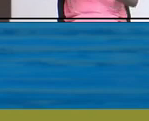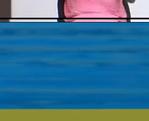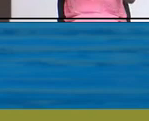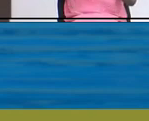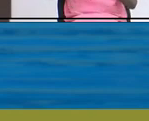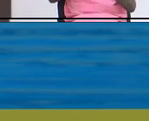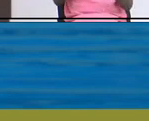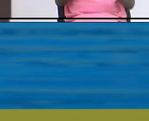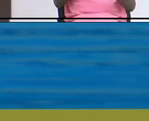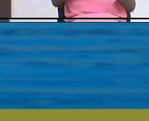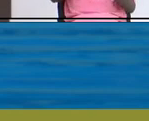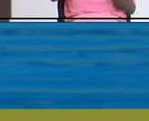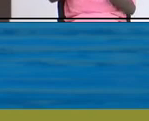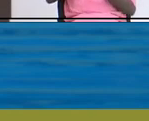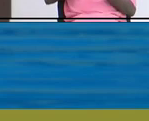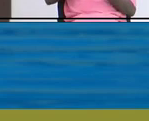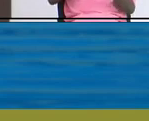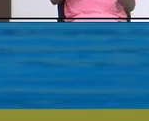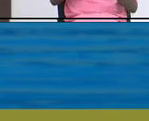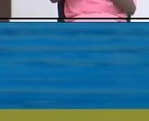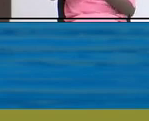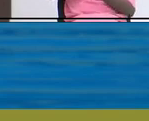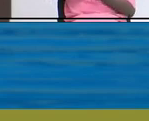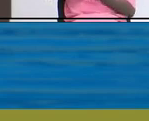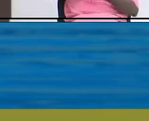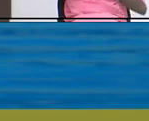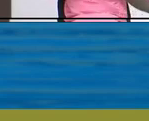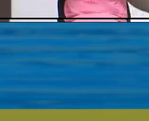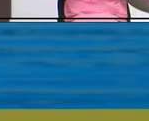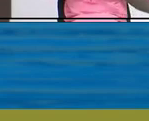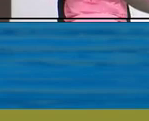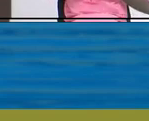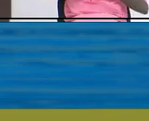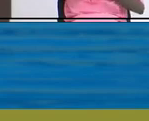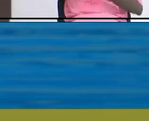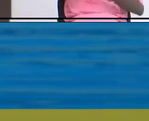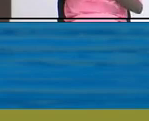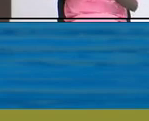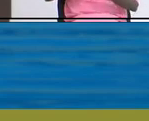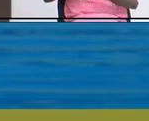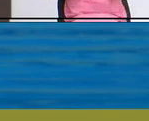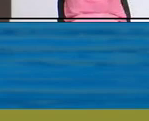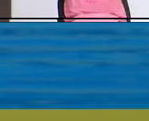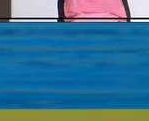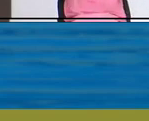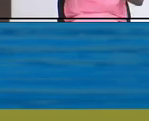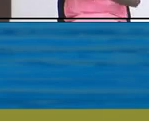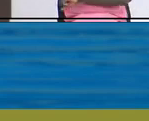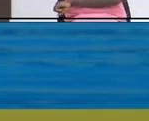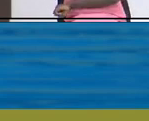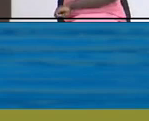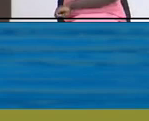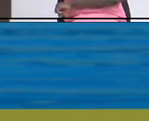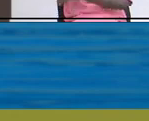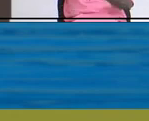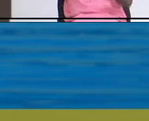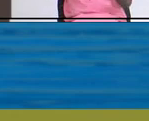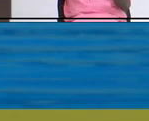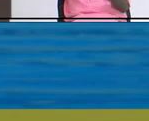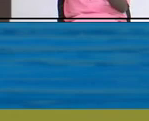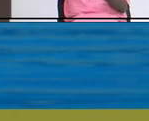well. He said to me, "Now that Tumbul is sick and he's admitted at the main